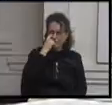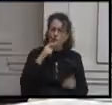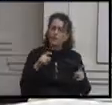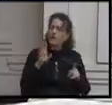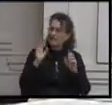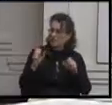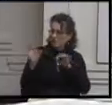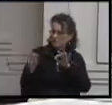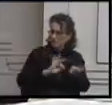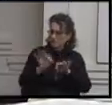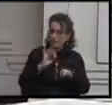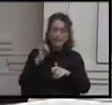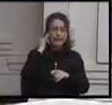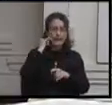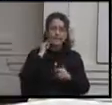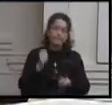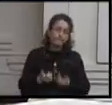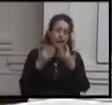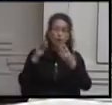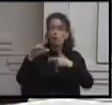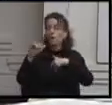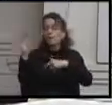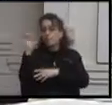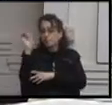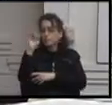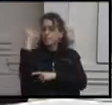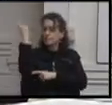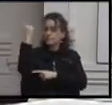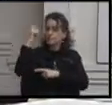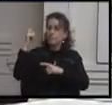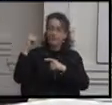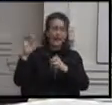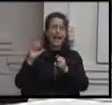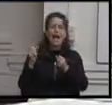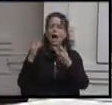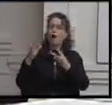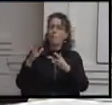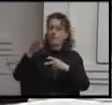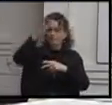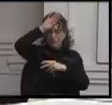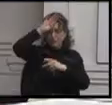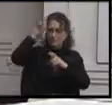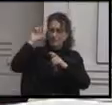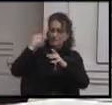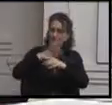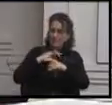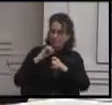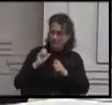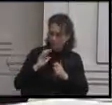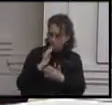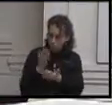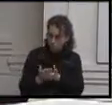incident, and the limits on when people will actually, firefighters will enter into a building?